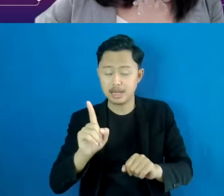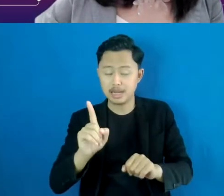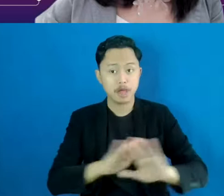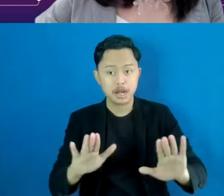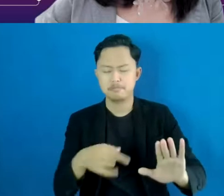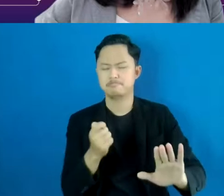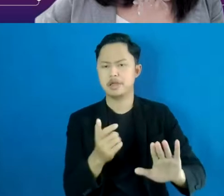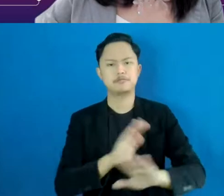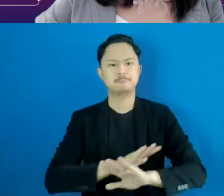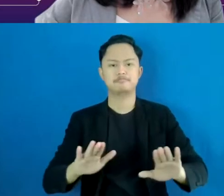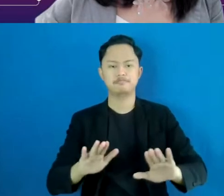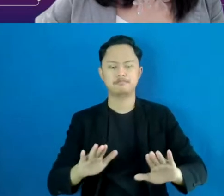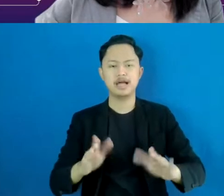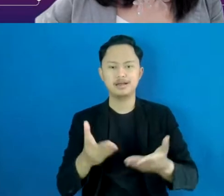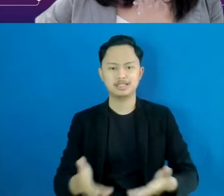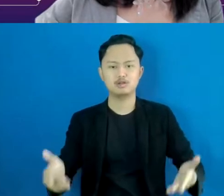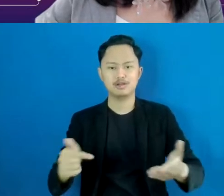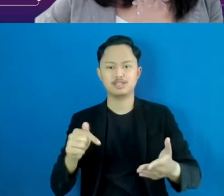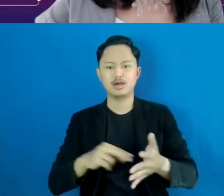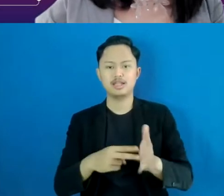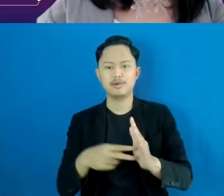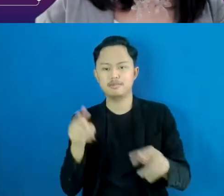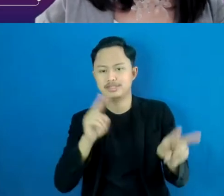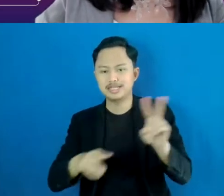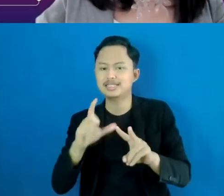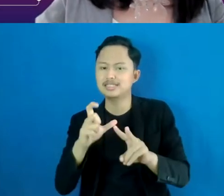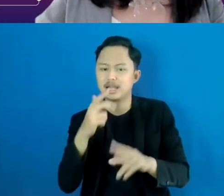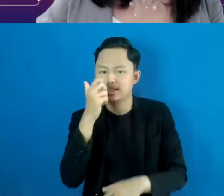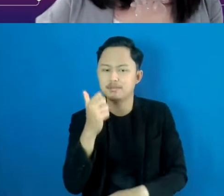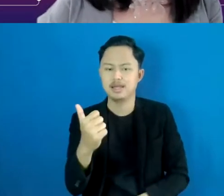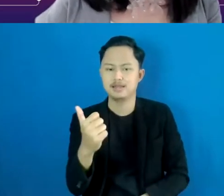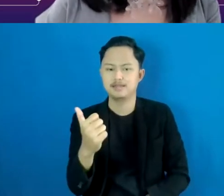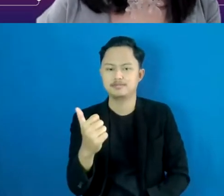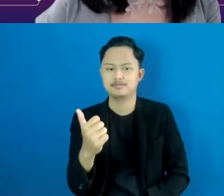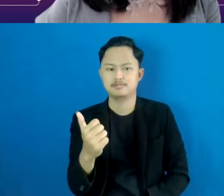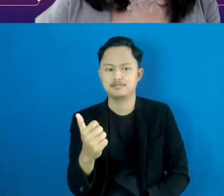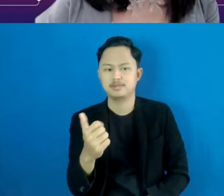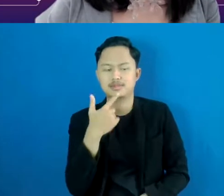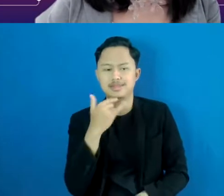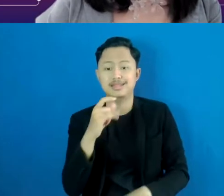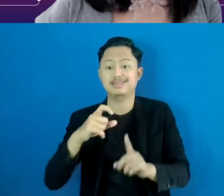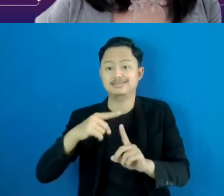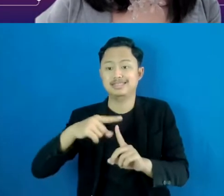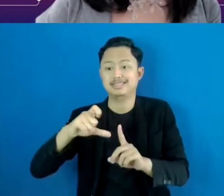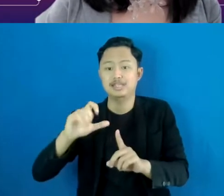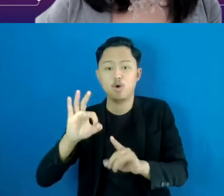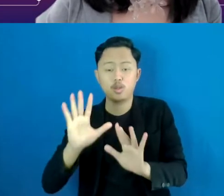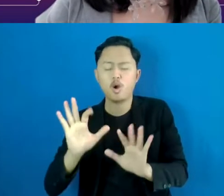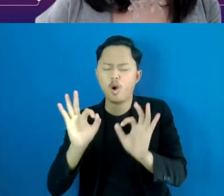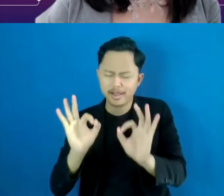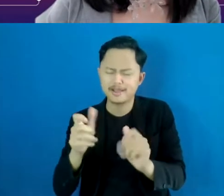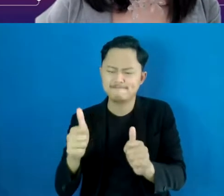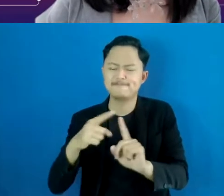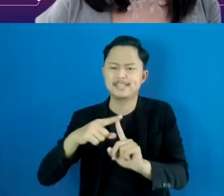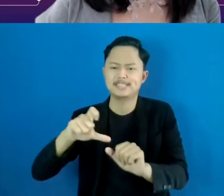we face in the moment is to find a way that not the TCO, the TCO is already okay, but a way